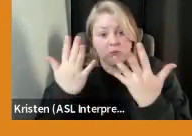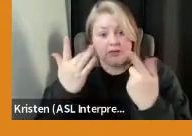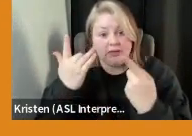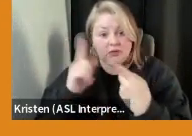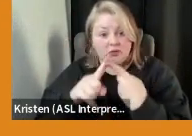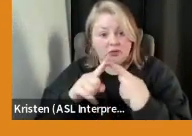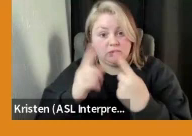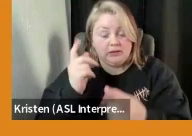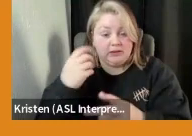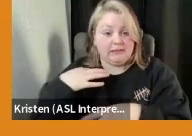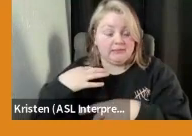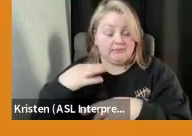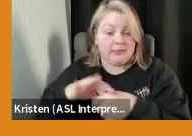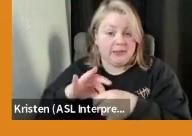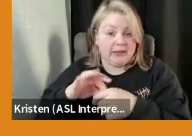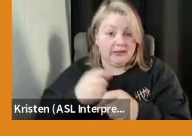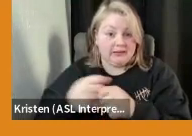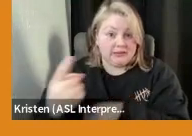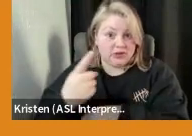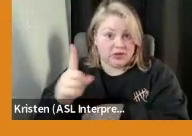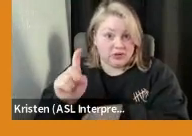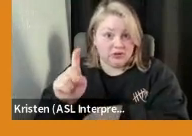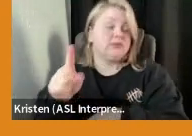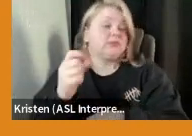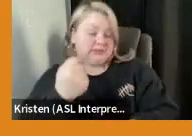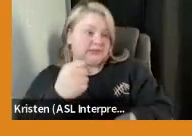26? That is correct.